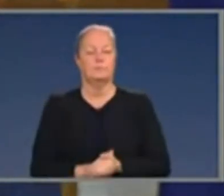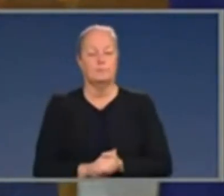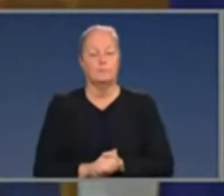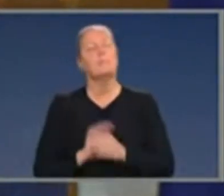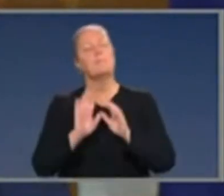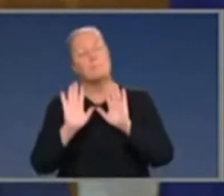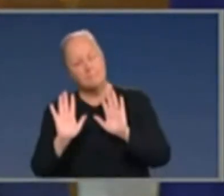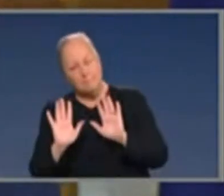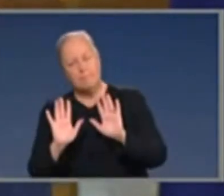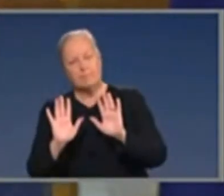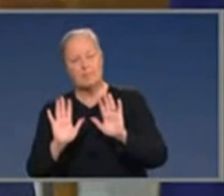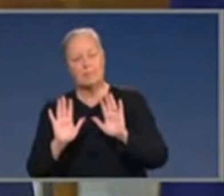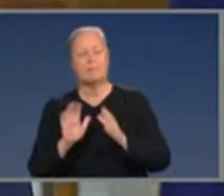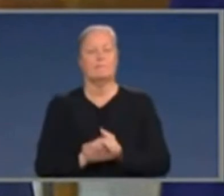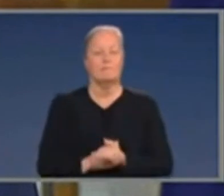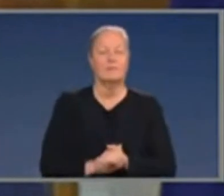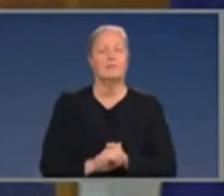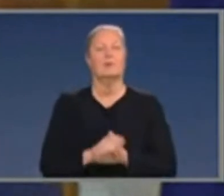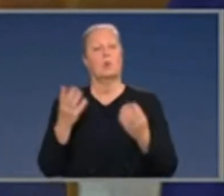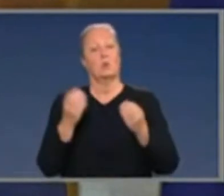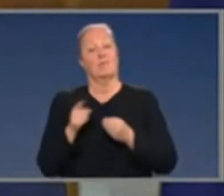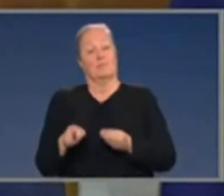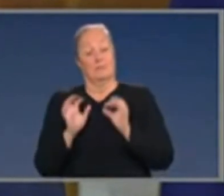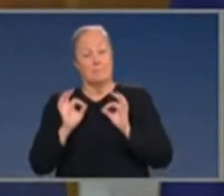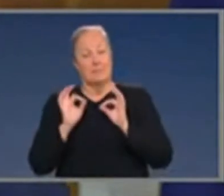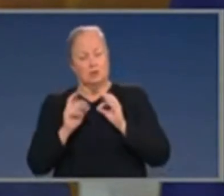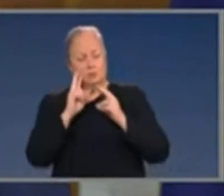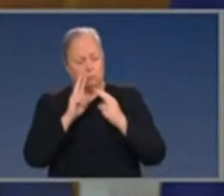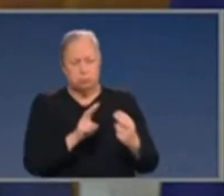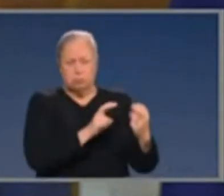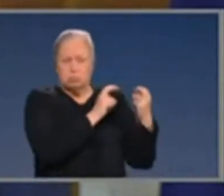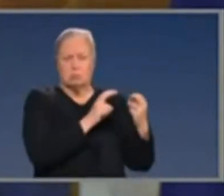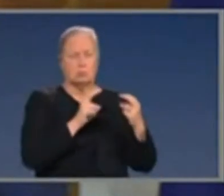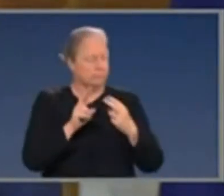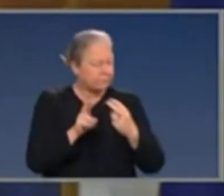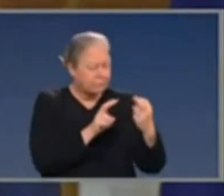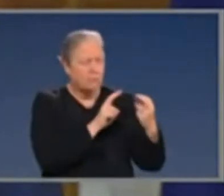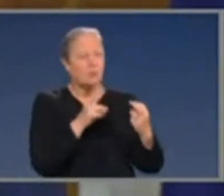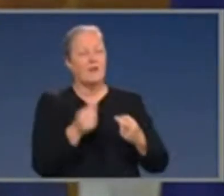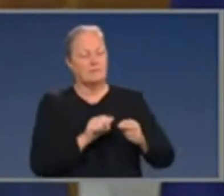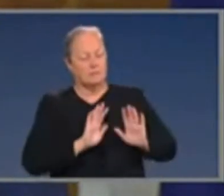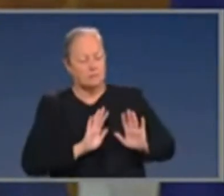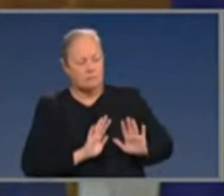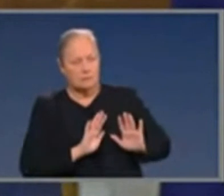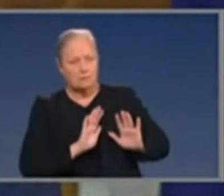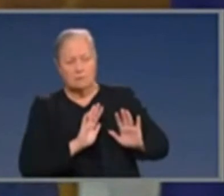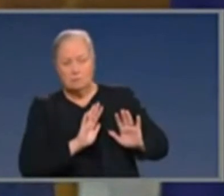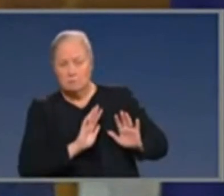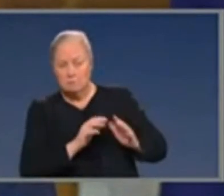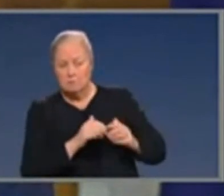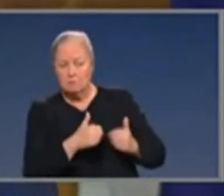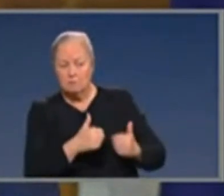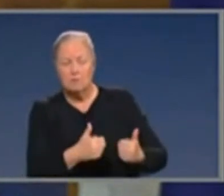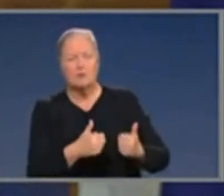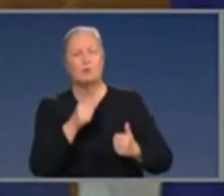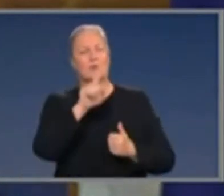Well, you don't do these reviews until things are completely settled down and there's a calm, and you